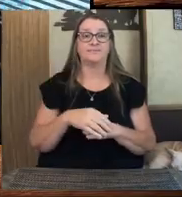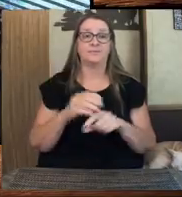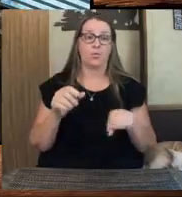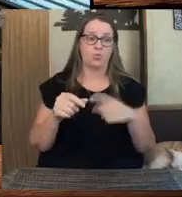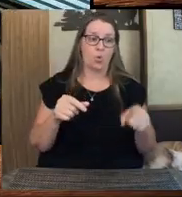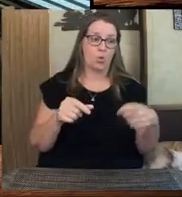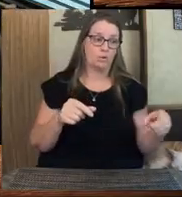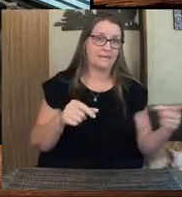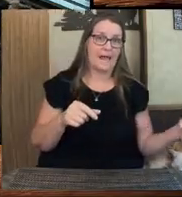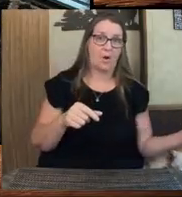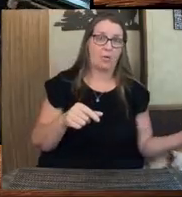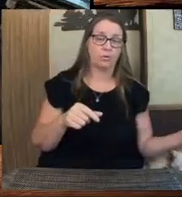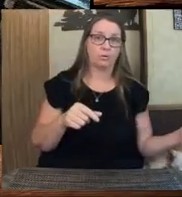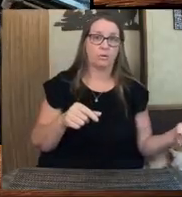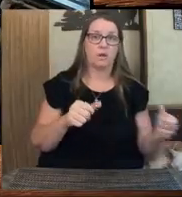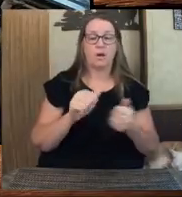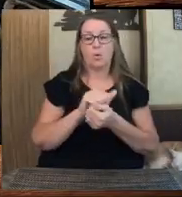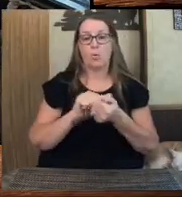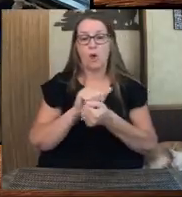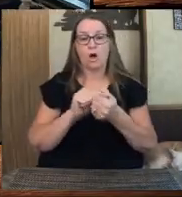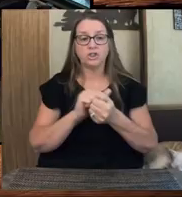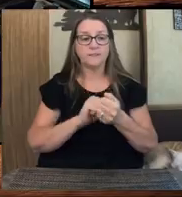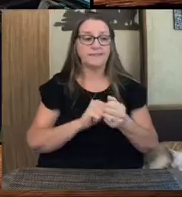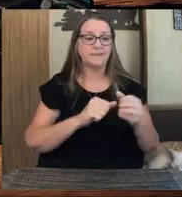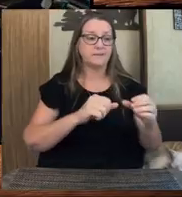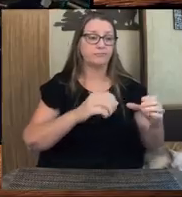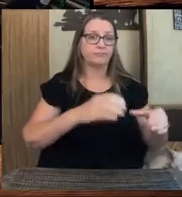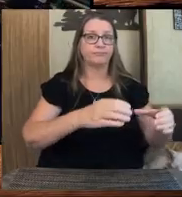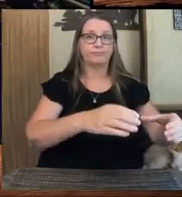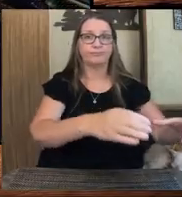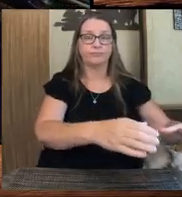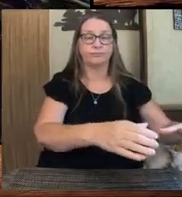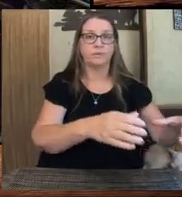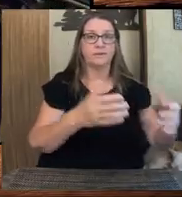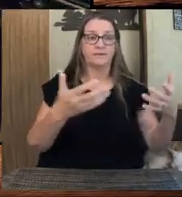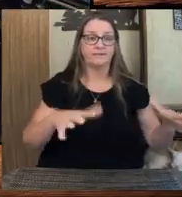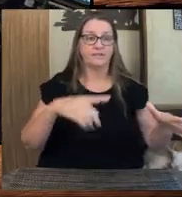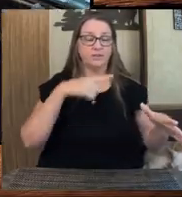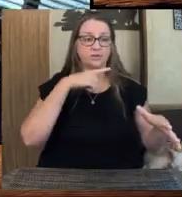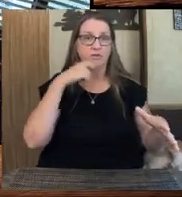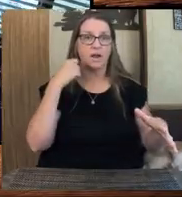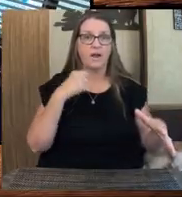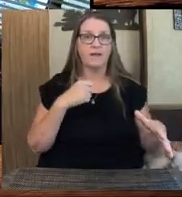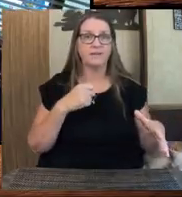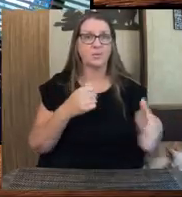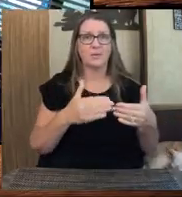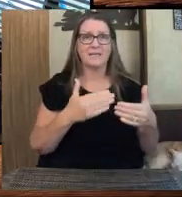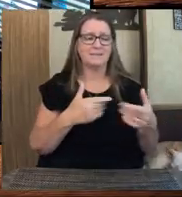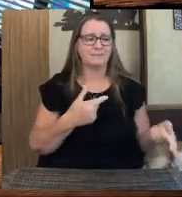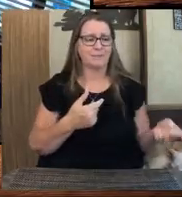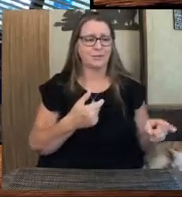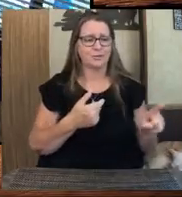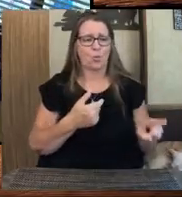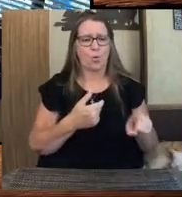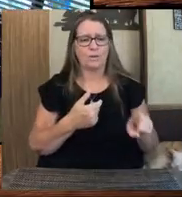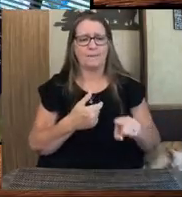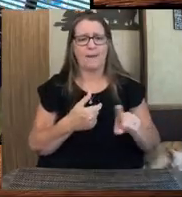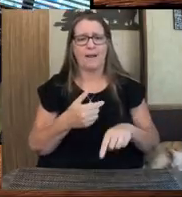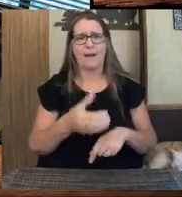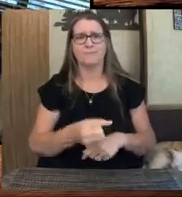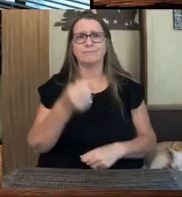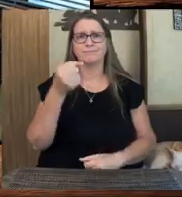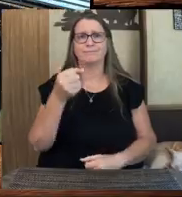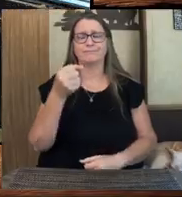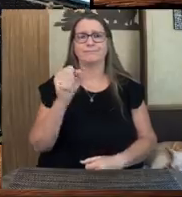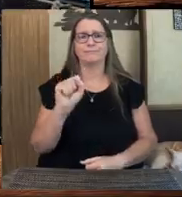This rolls out. I do the dishes, I set them here, and then when they're dry, it's so easy.